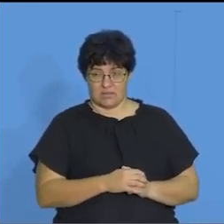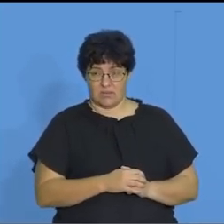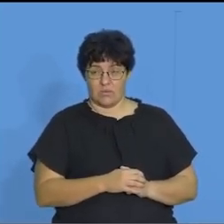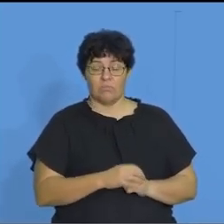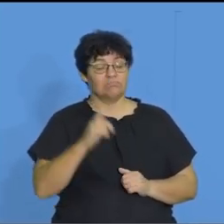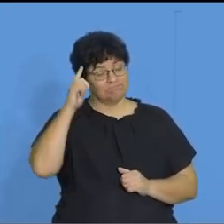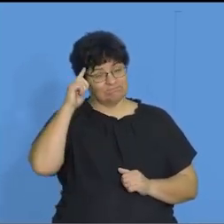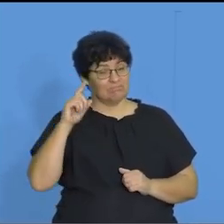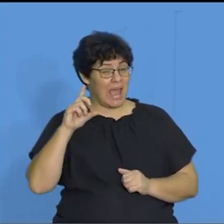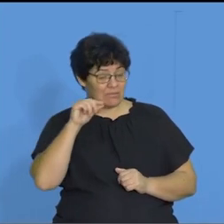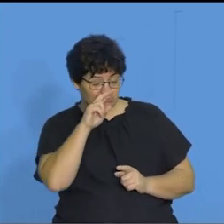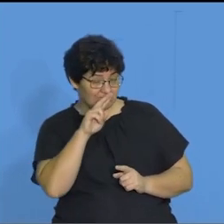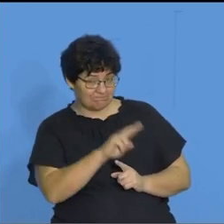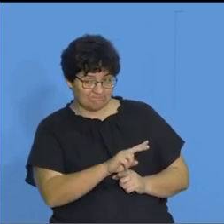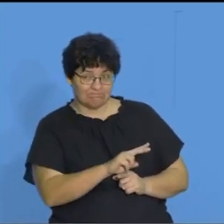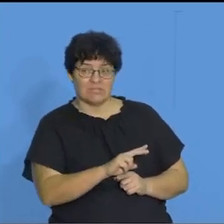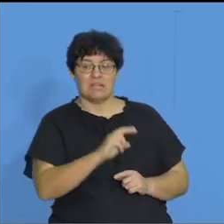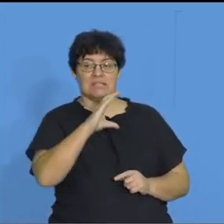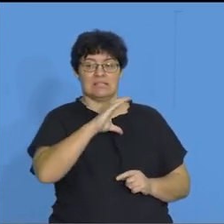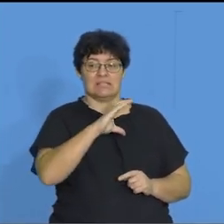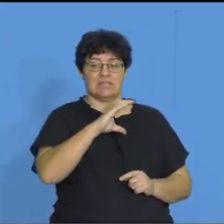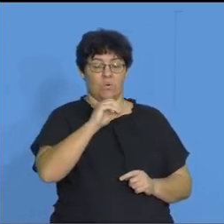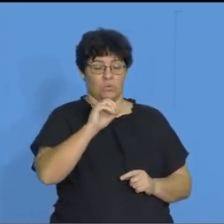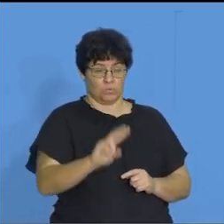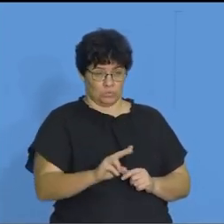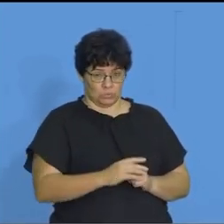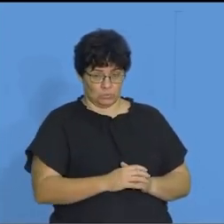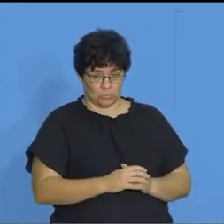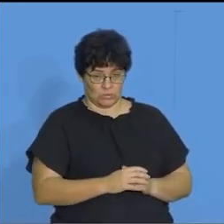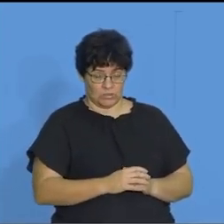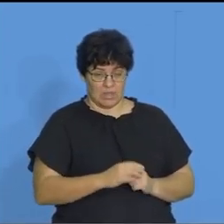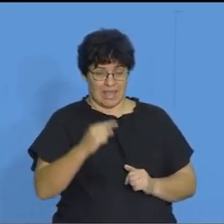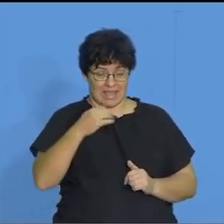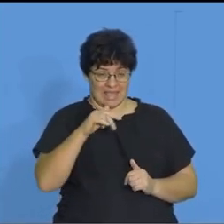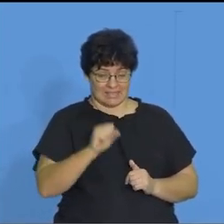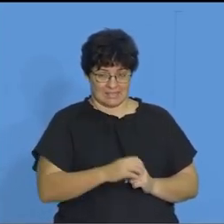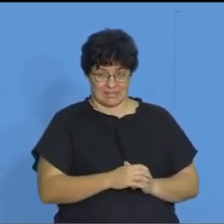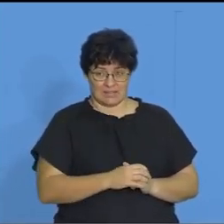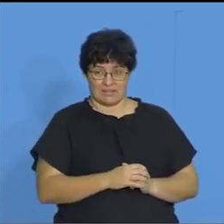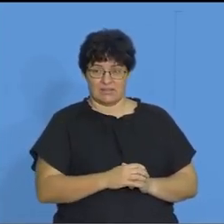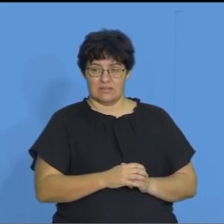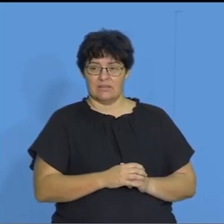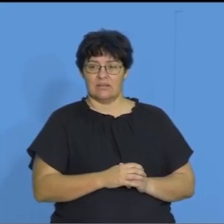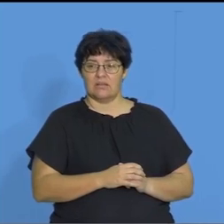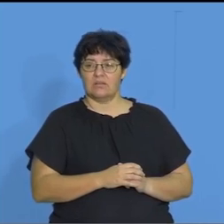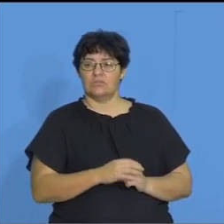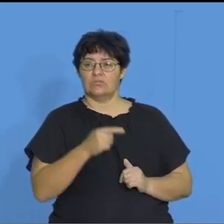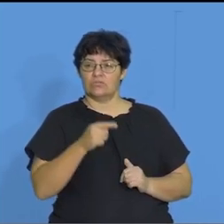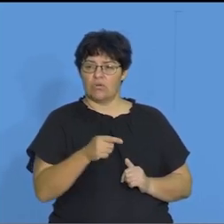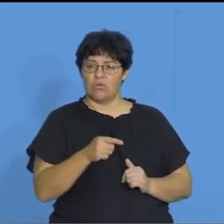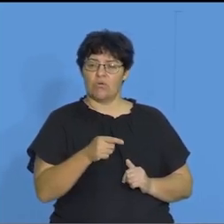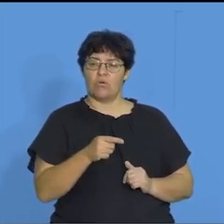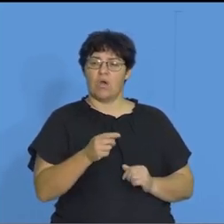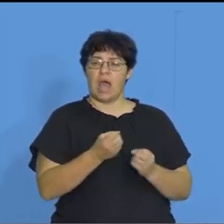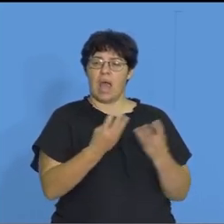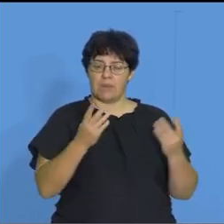interested in the carbon dioxide gas that will be collected. So we ask ourselves whether how many moles of